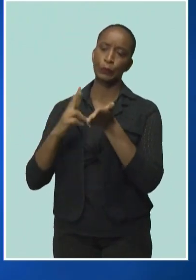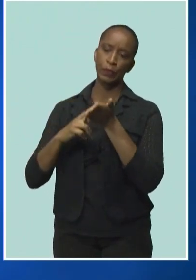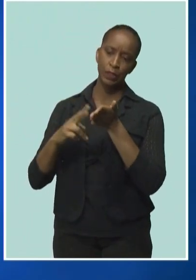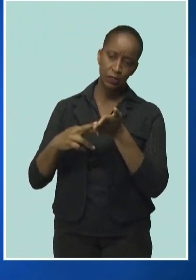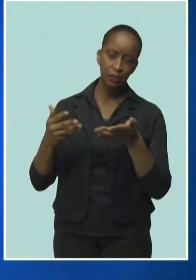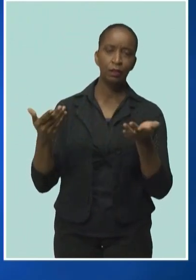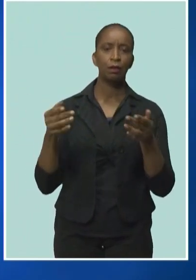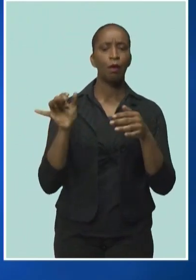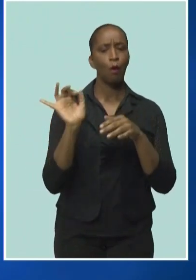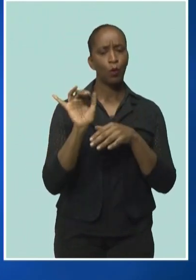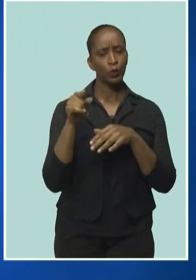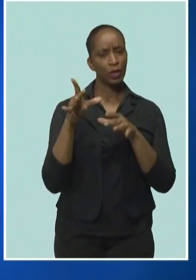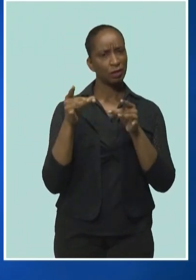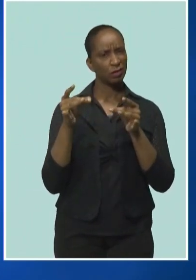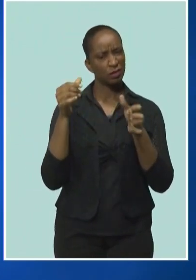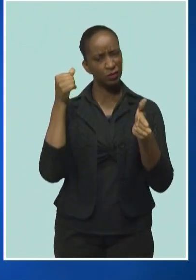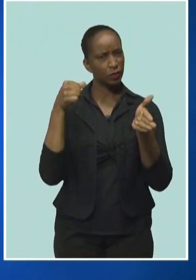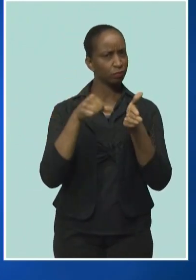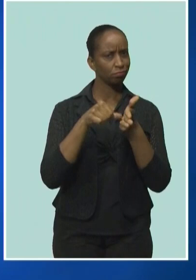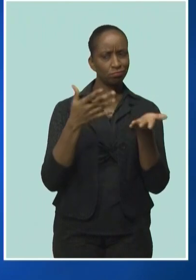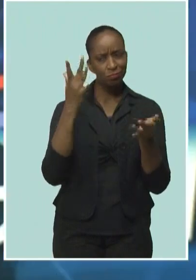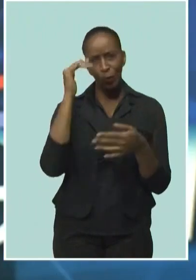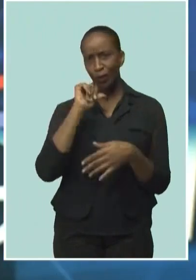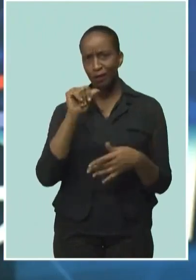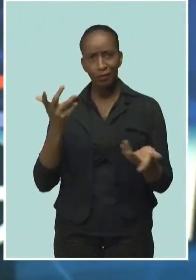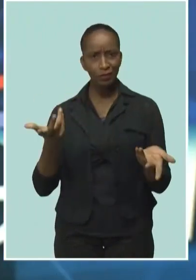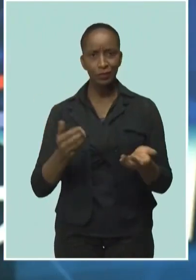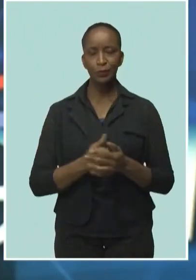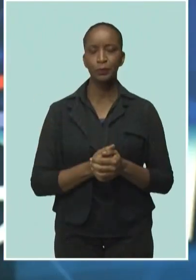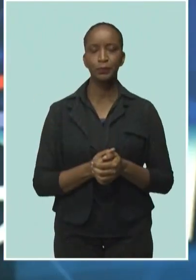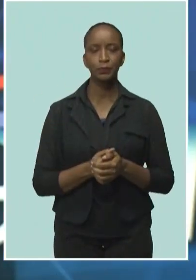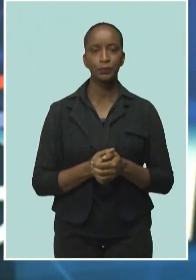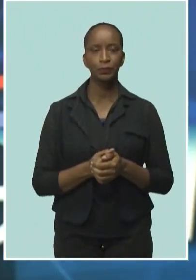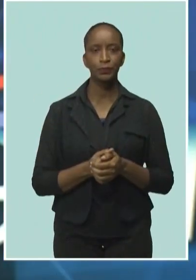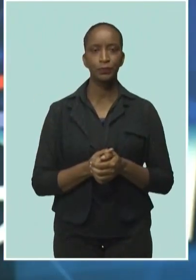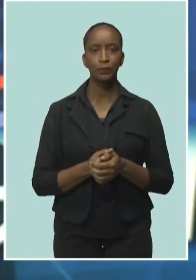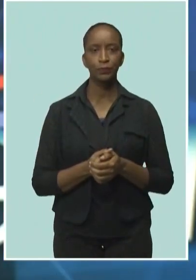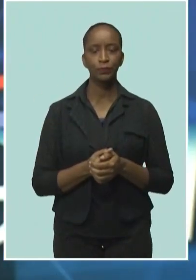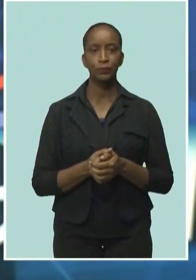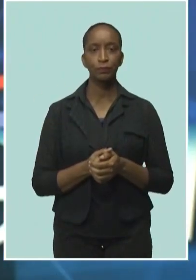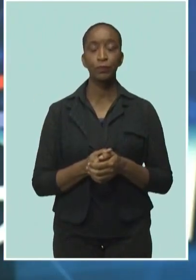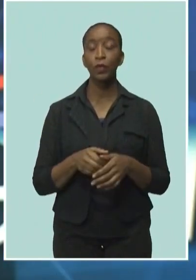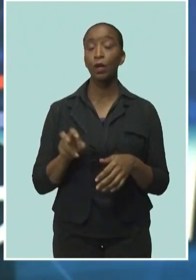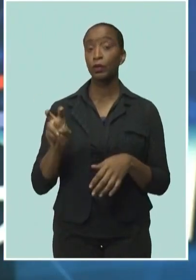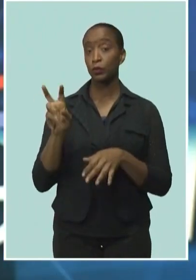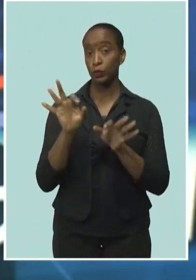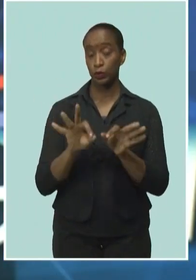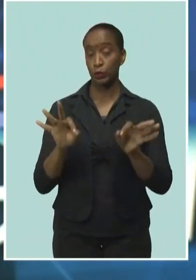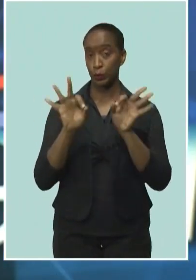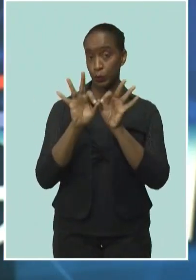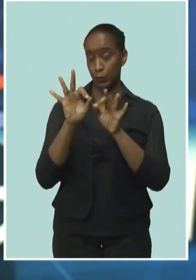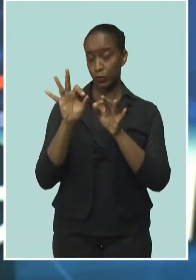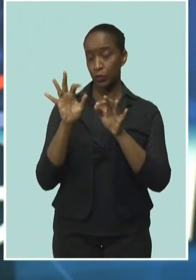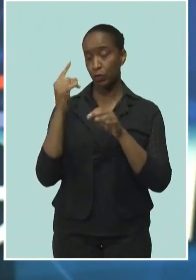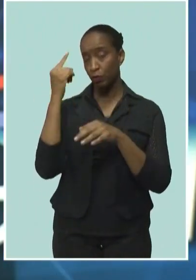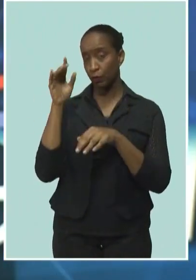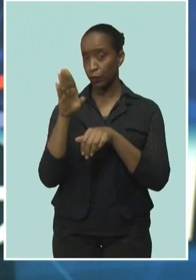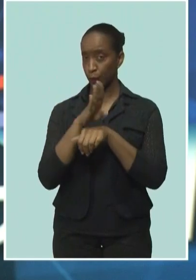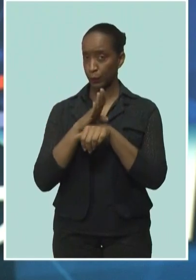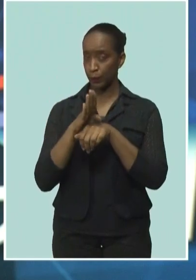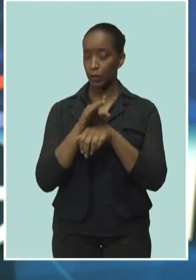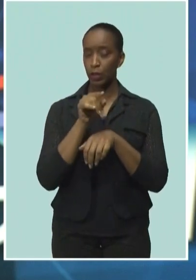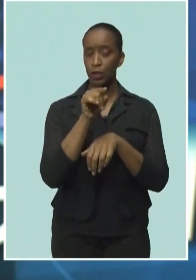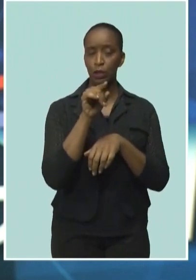the period for which I am insured? Well, given the importance of tourism to Barbados, Government Senator Patricia